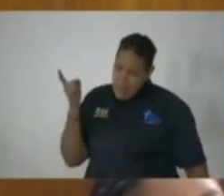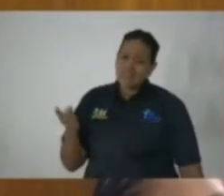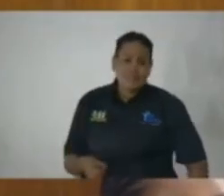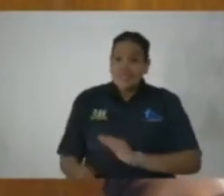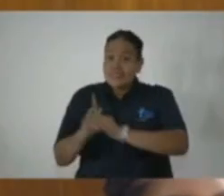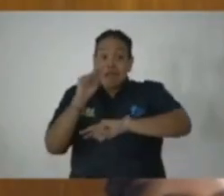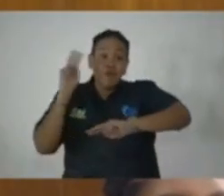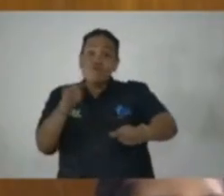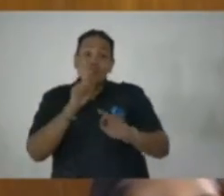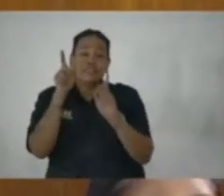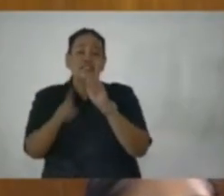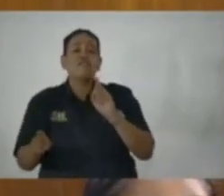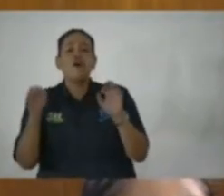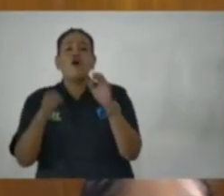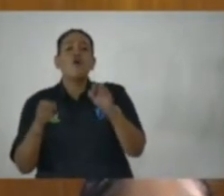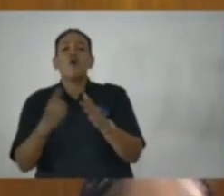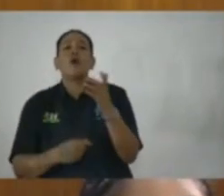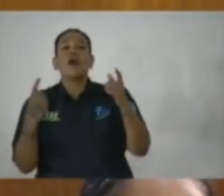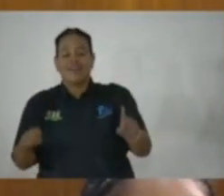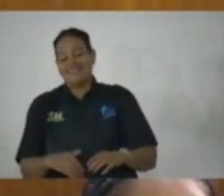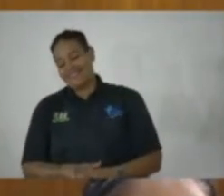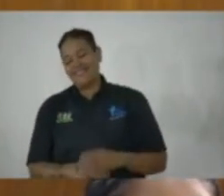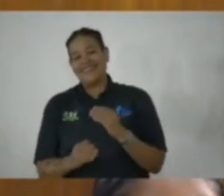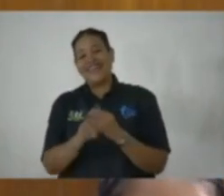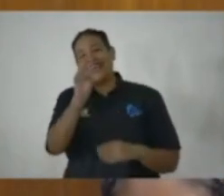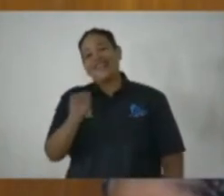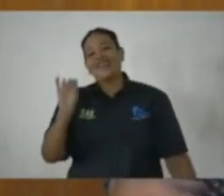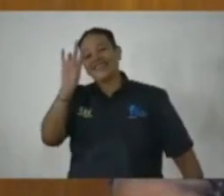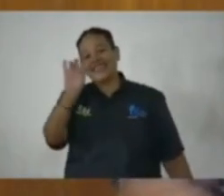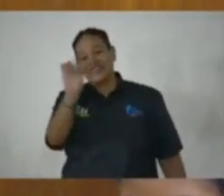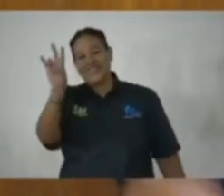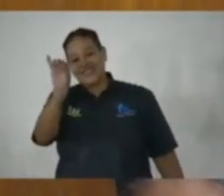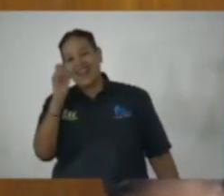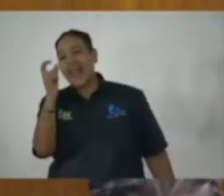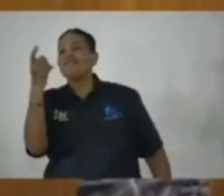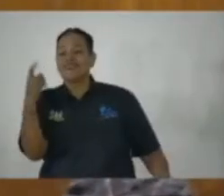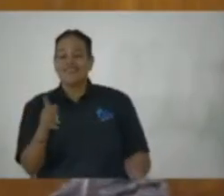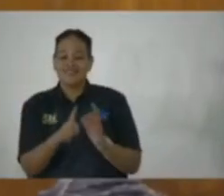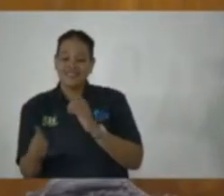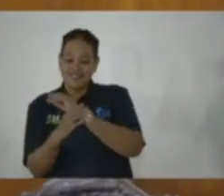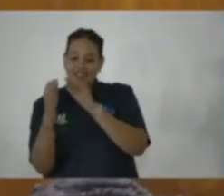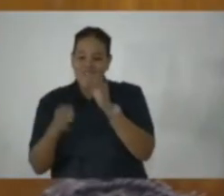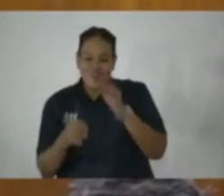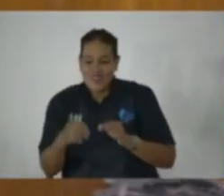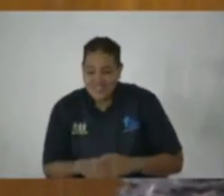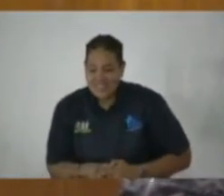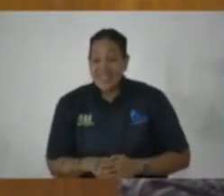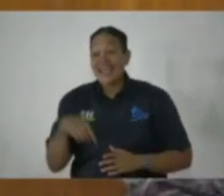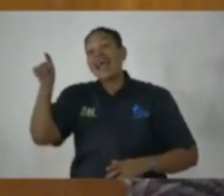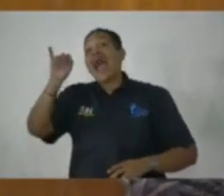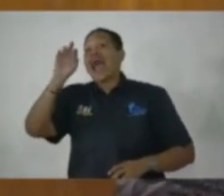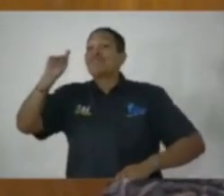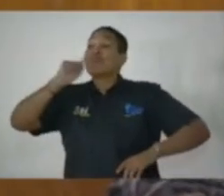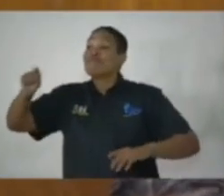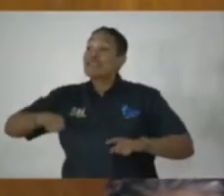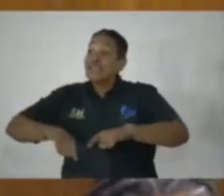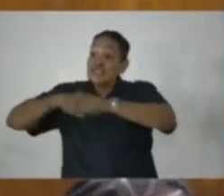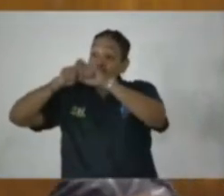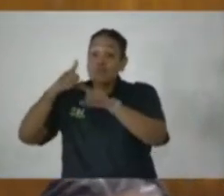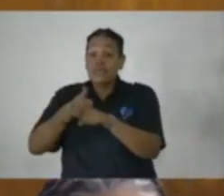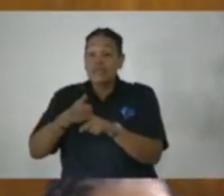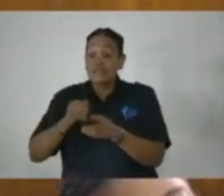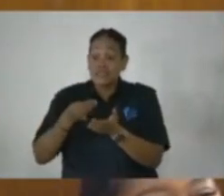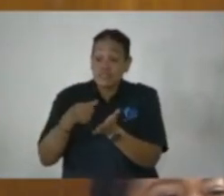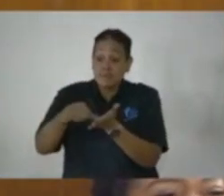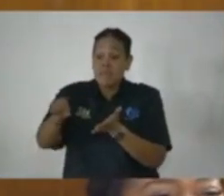let us look in divorce court. What happened in 2007 to 2011? The IMF suspended